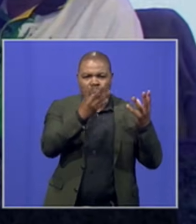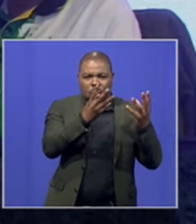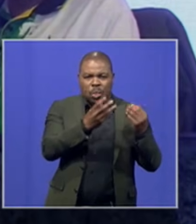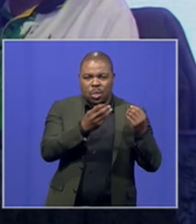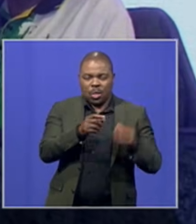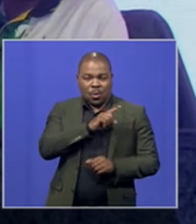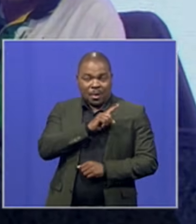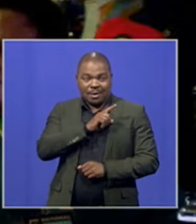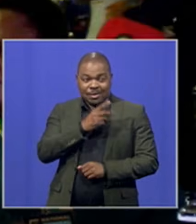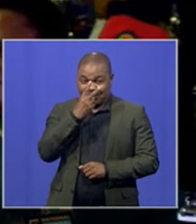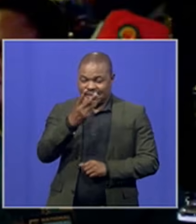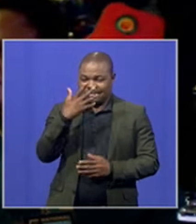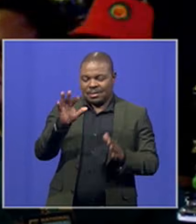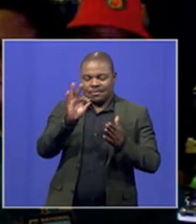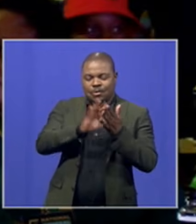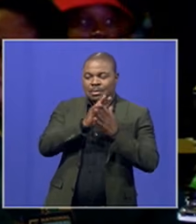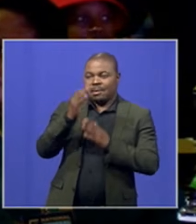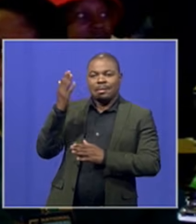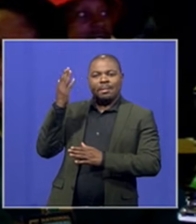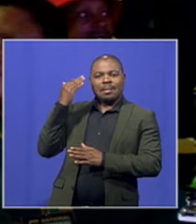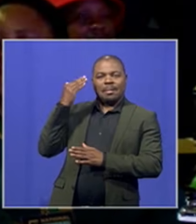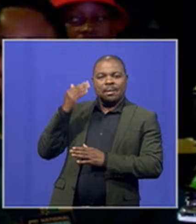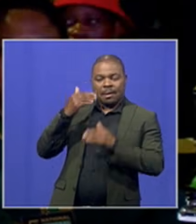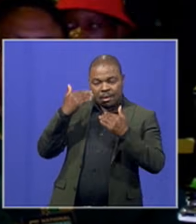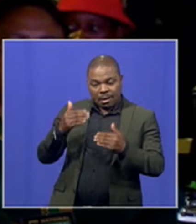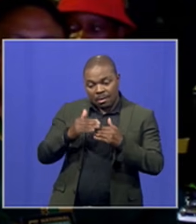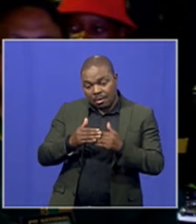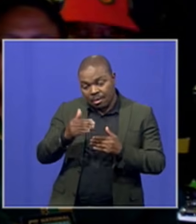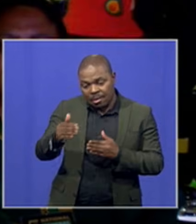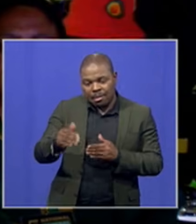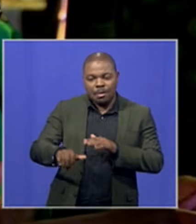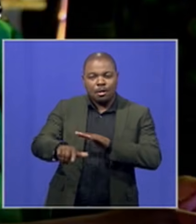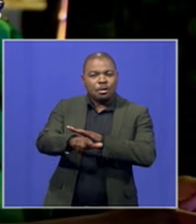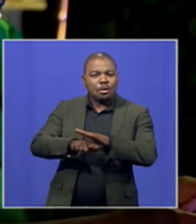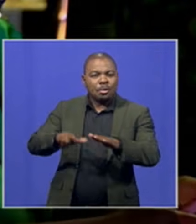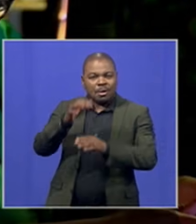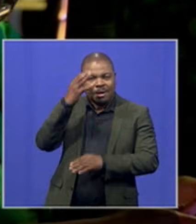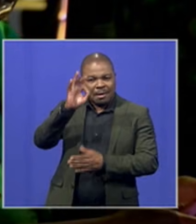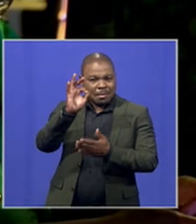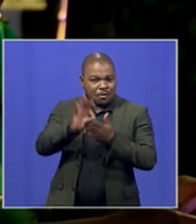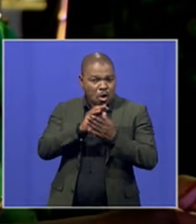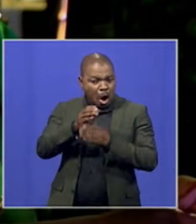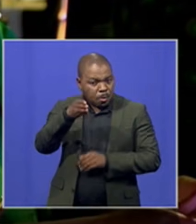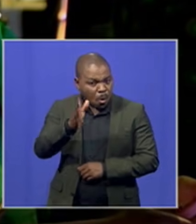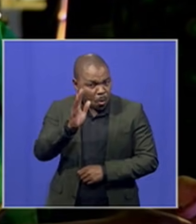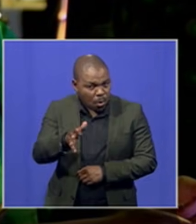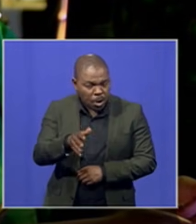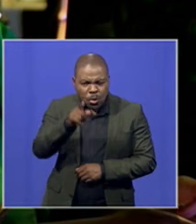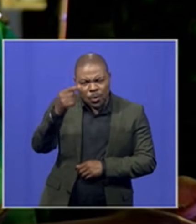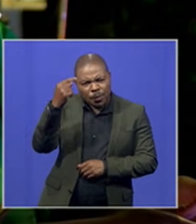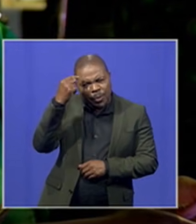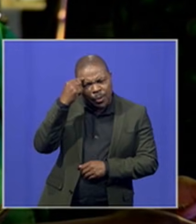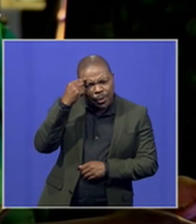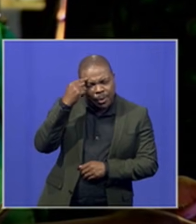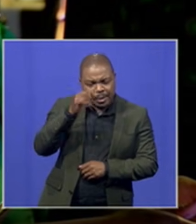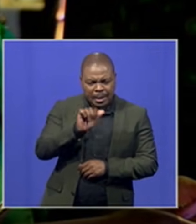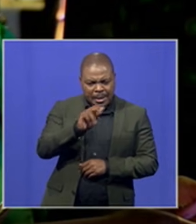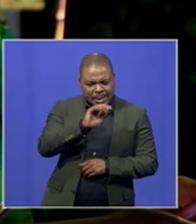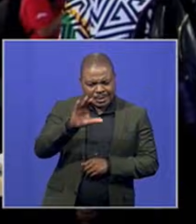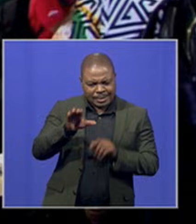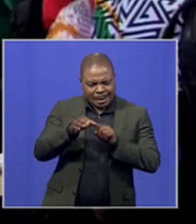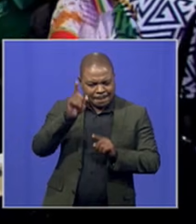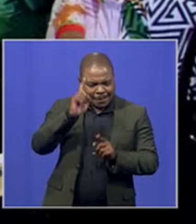fitileng jwale ka ha re shebile dikgetho tse tlang tsa makgotla a mmetse o nahana hore ke eng e leng hore e lokela kapa ANC e